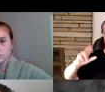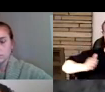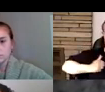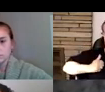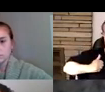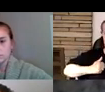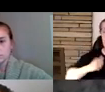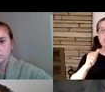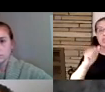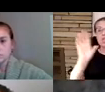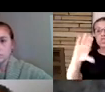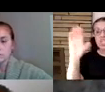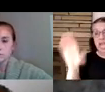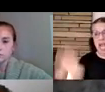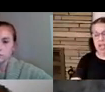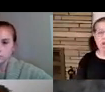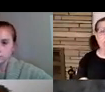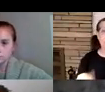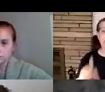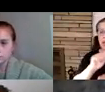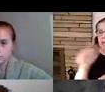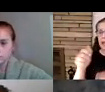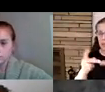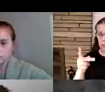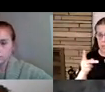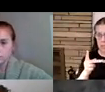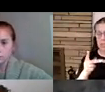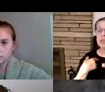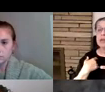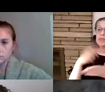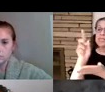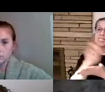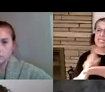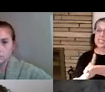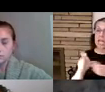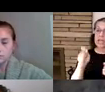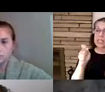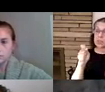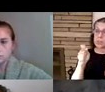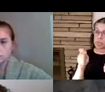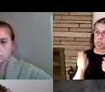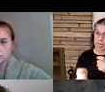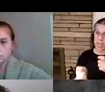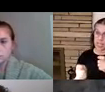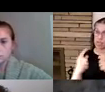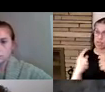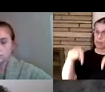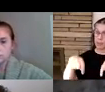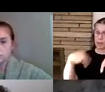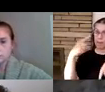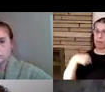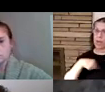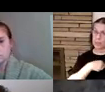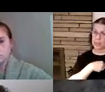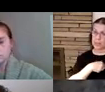in Chicago. There were modifications made to the design specifications, as Anna mentioned, based on some of our user testing. And so